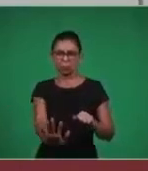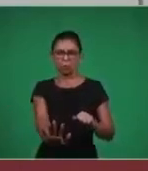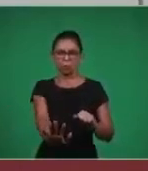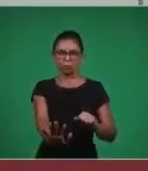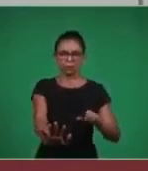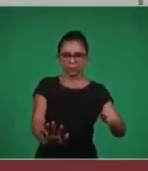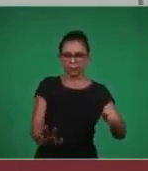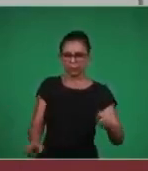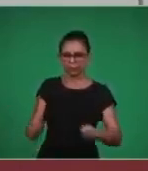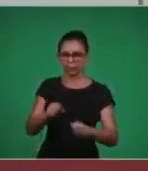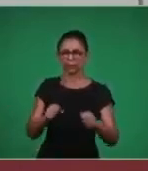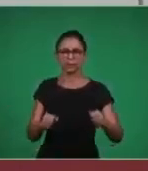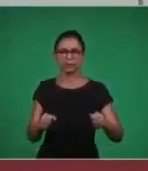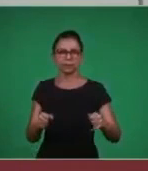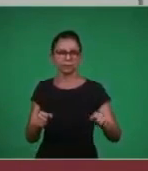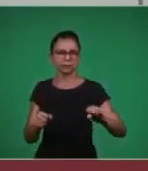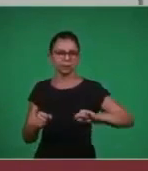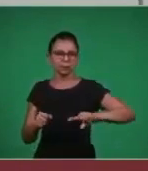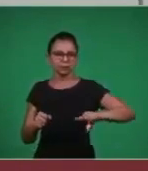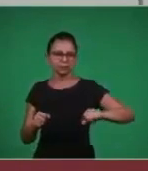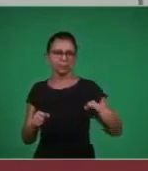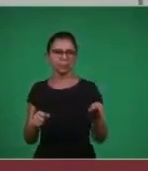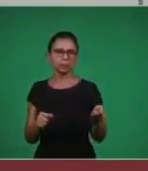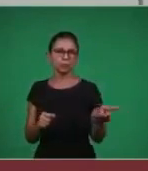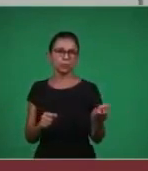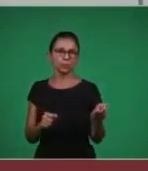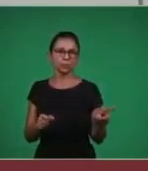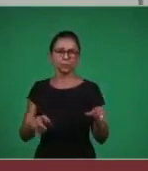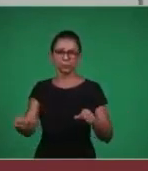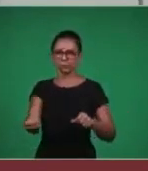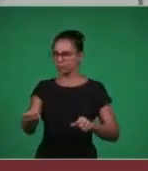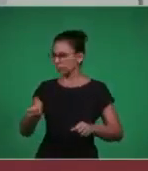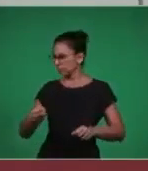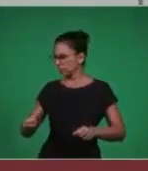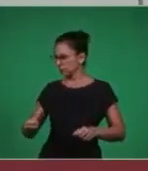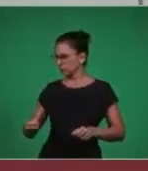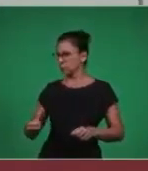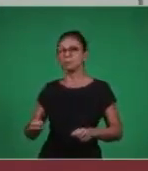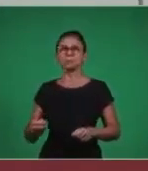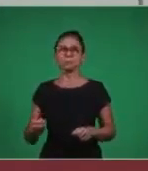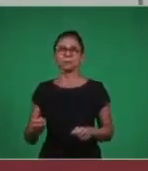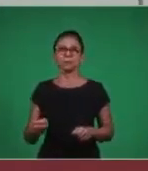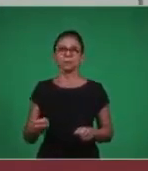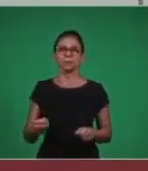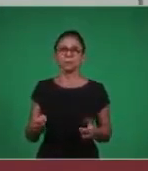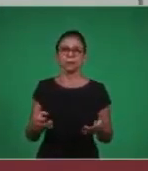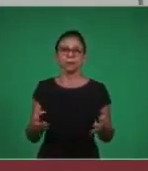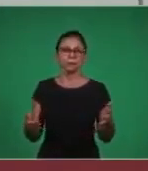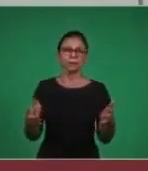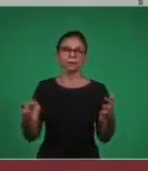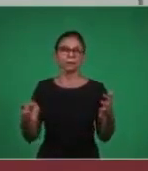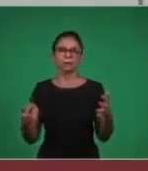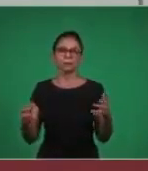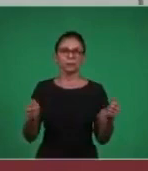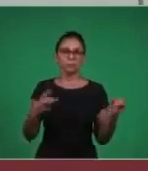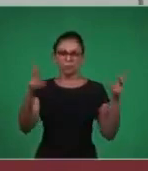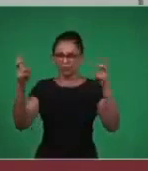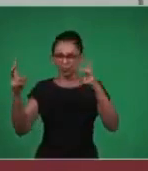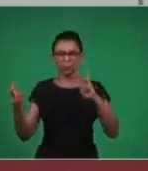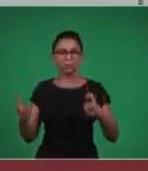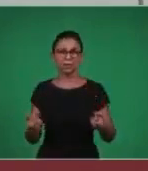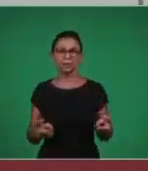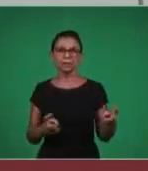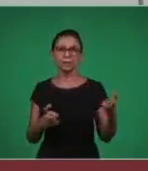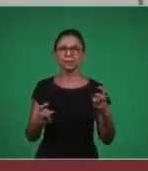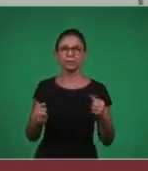brake, and turn lights, go backwards in a different position. So you need to be pay attention